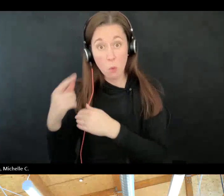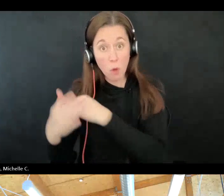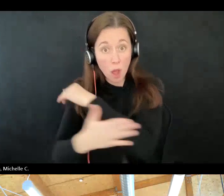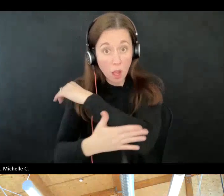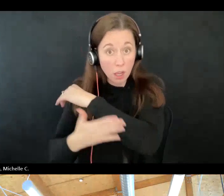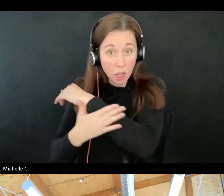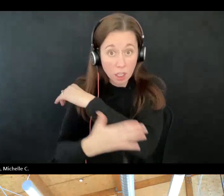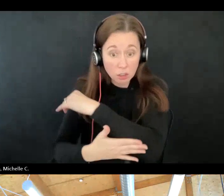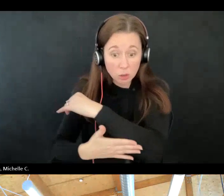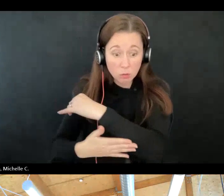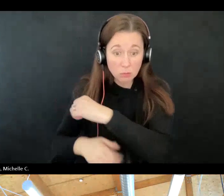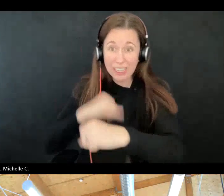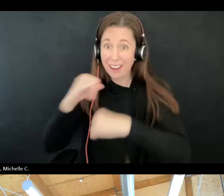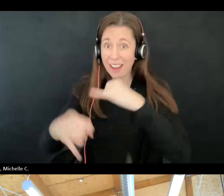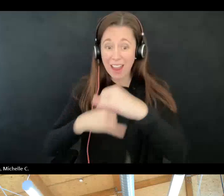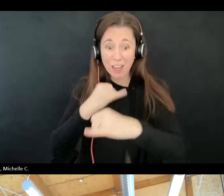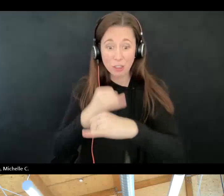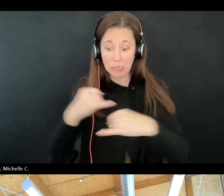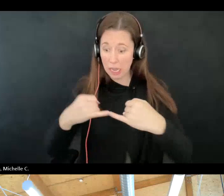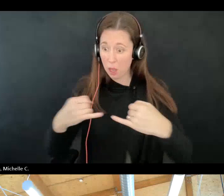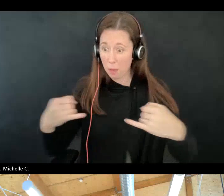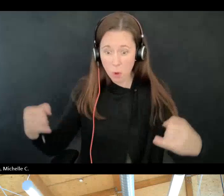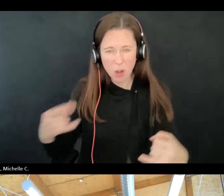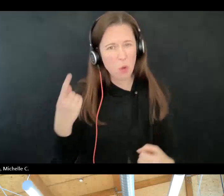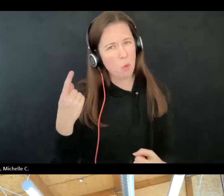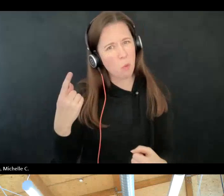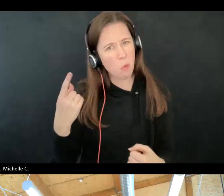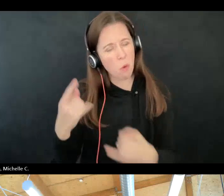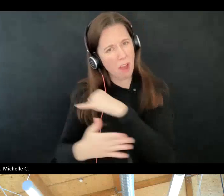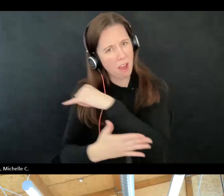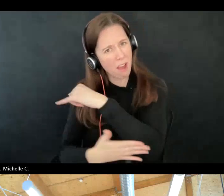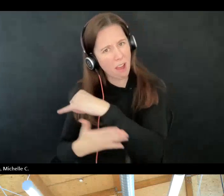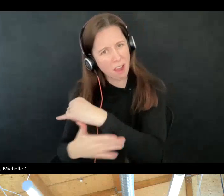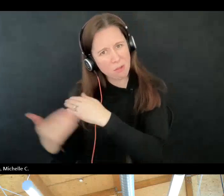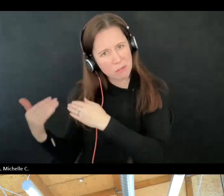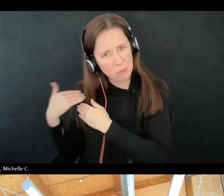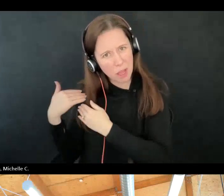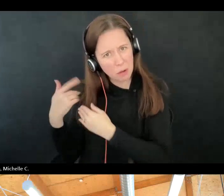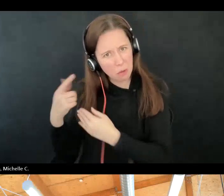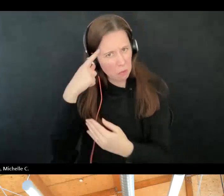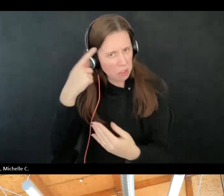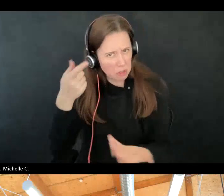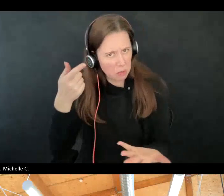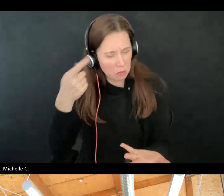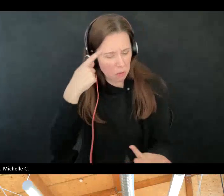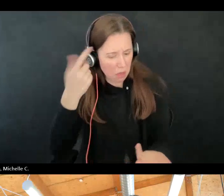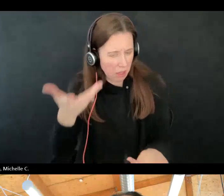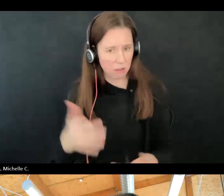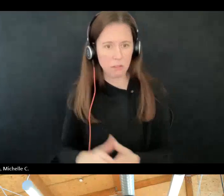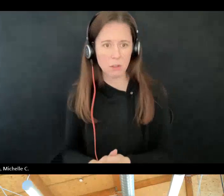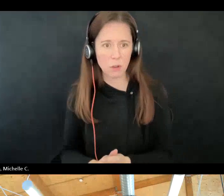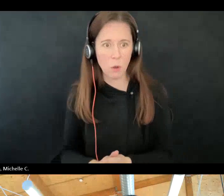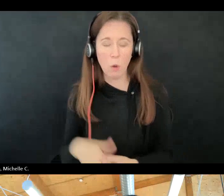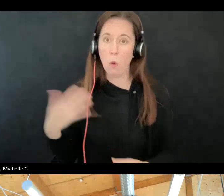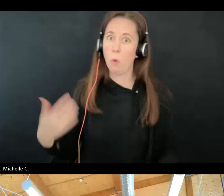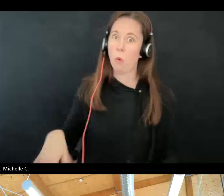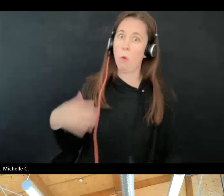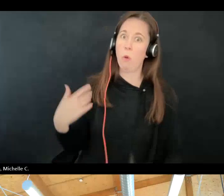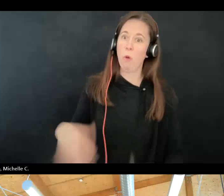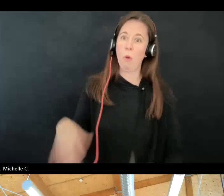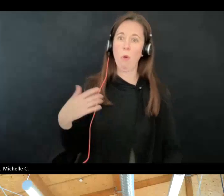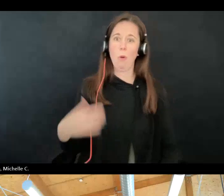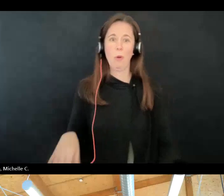What individual country or what country should be responsible? I just wanted to know what your opinion was about that. Ooh, that is a great And question.